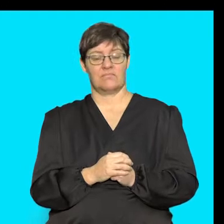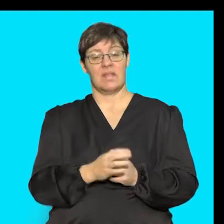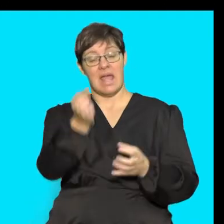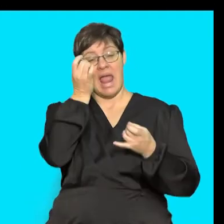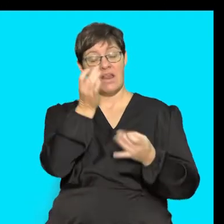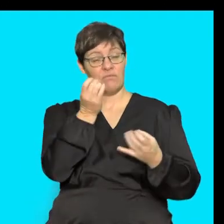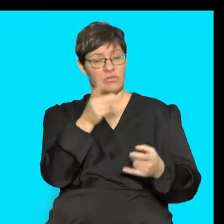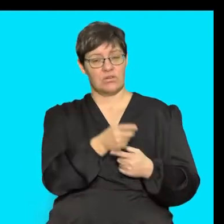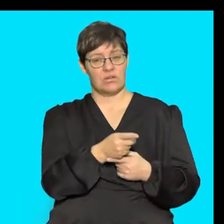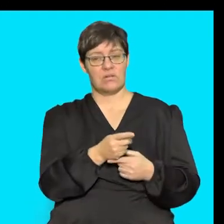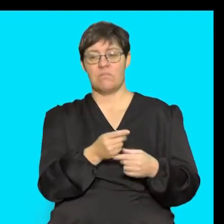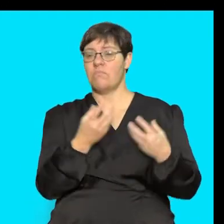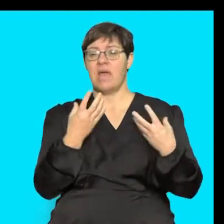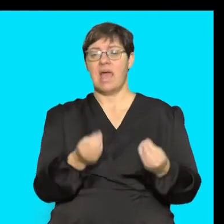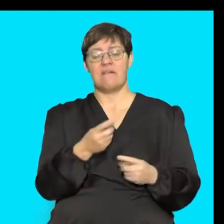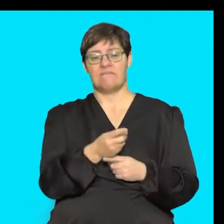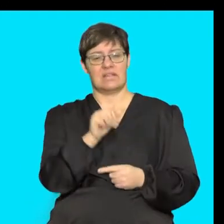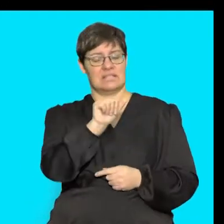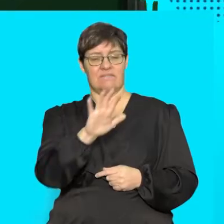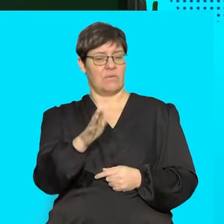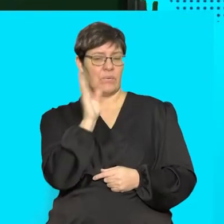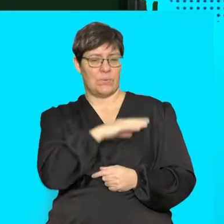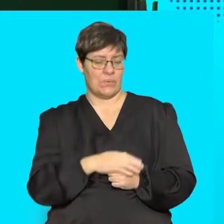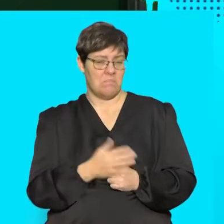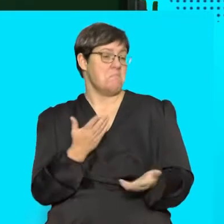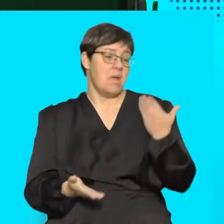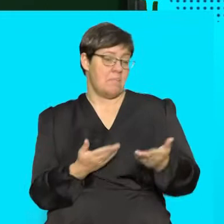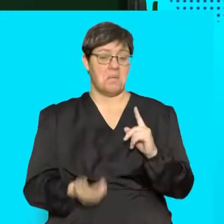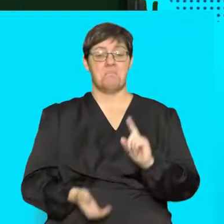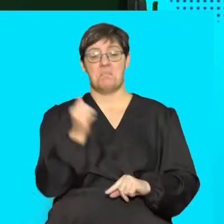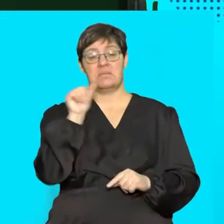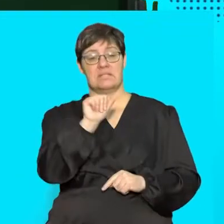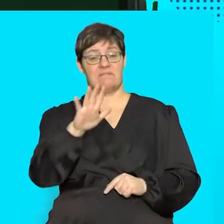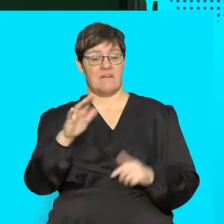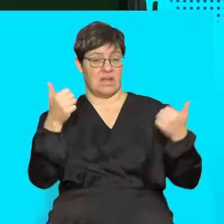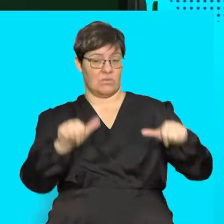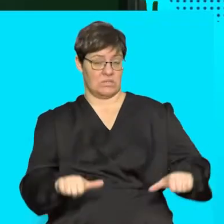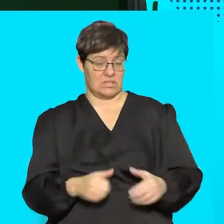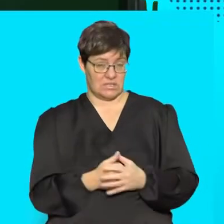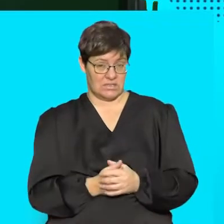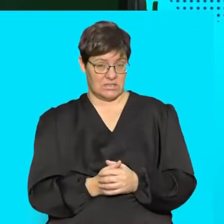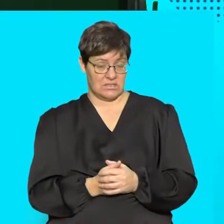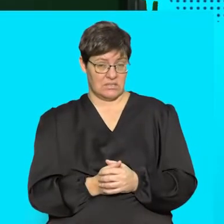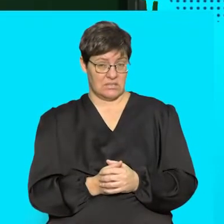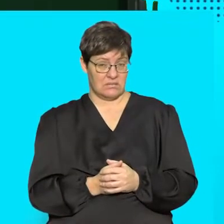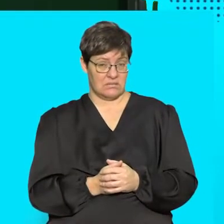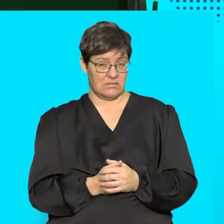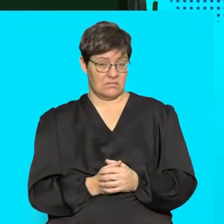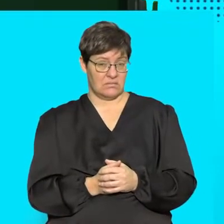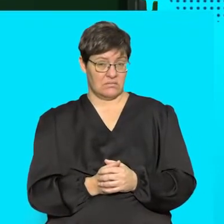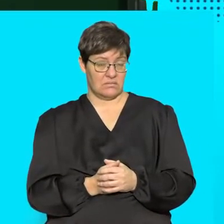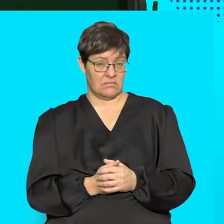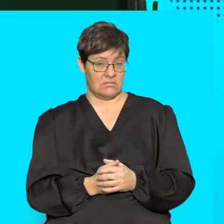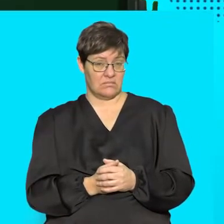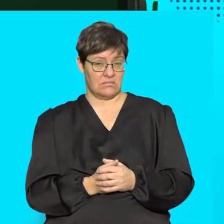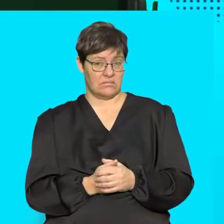on our data there, we don't have 65. But let's say student gets 65 for accounting. Can we predict